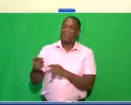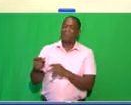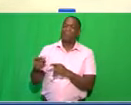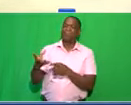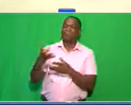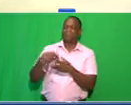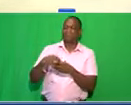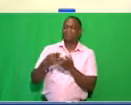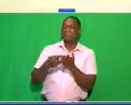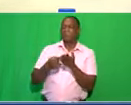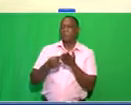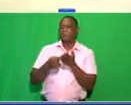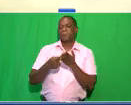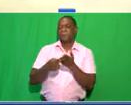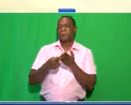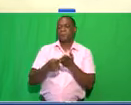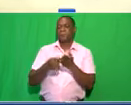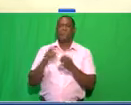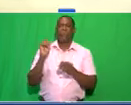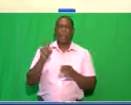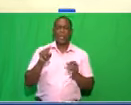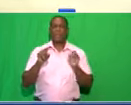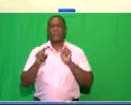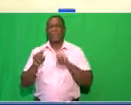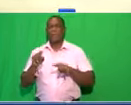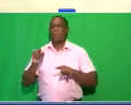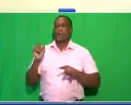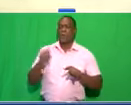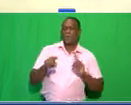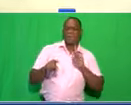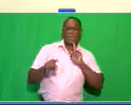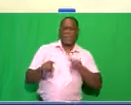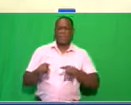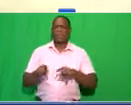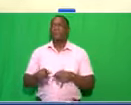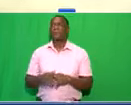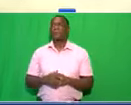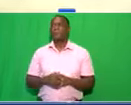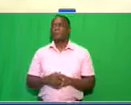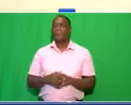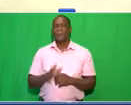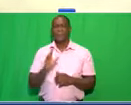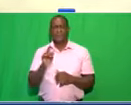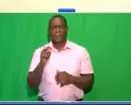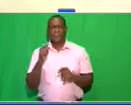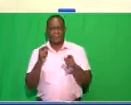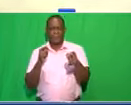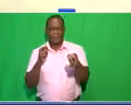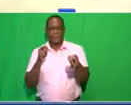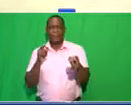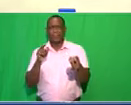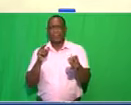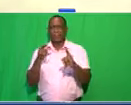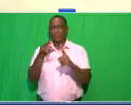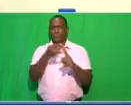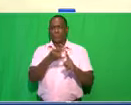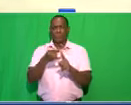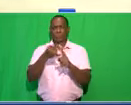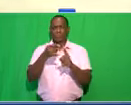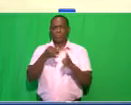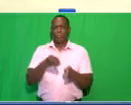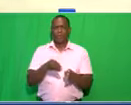So at this point in time, let me welcome our first Zoomer. I hope we do have our first Zoomer